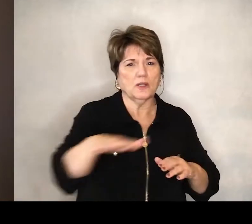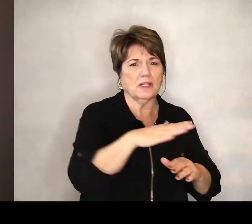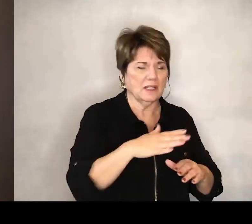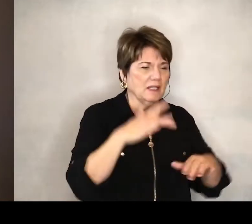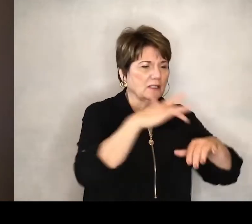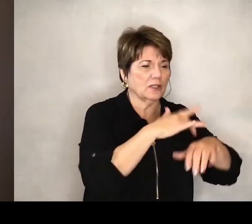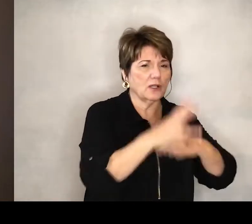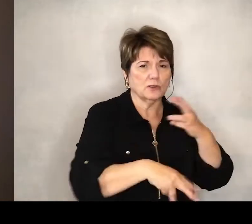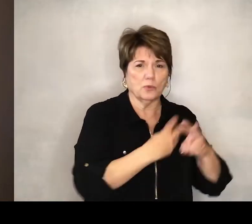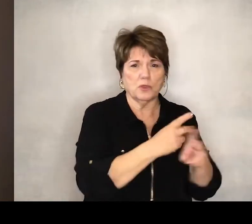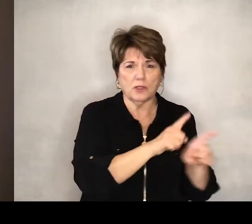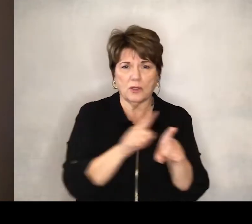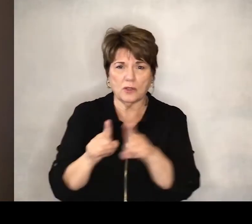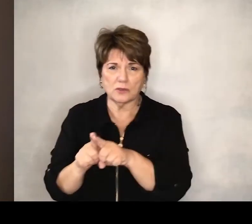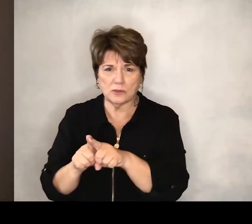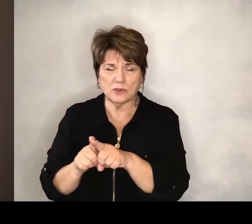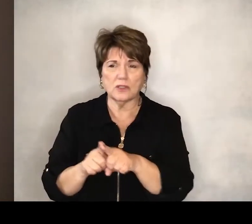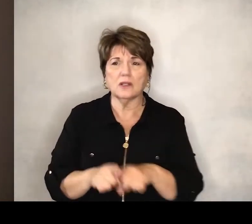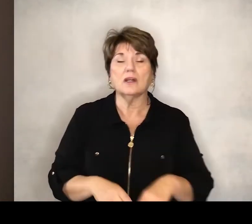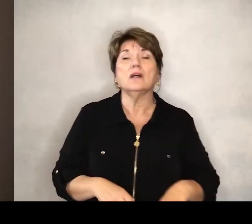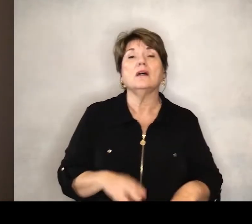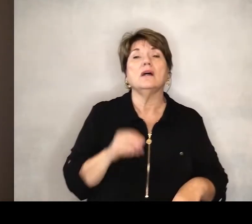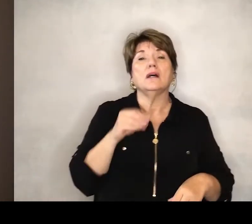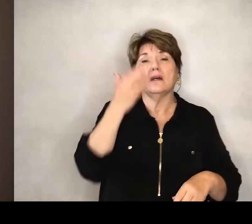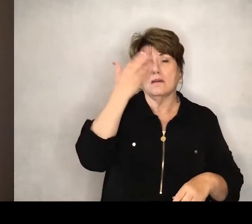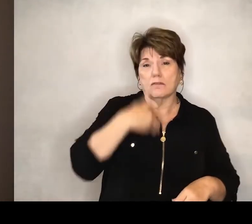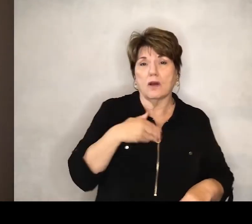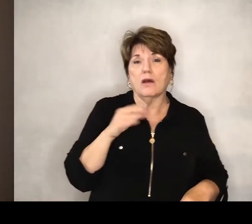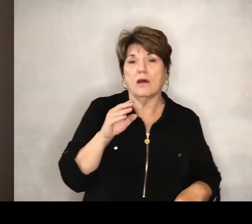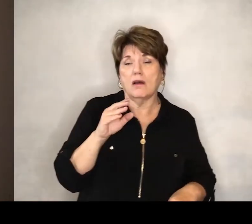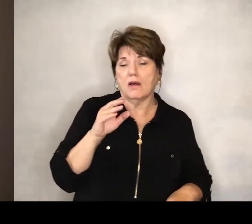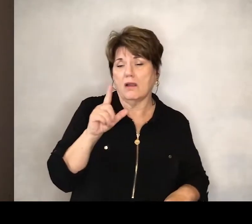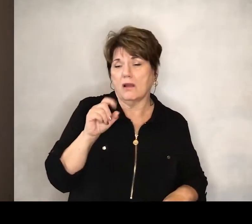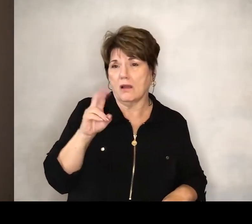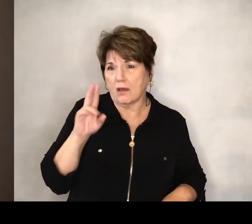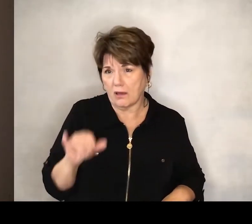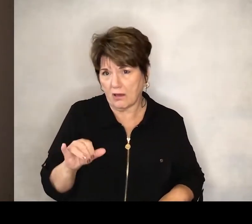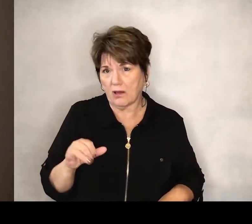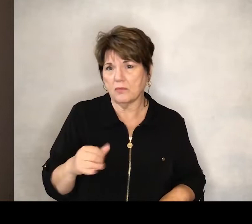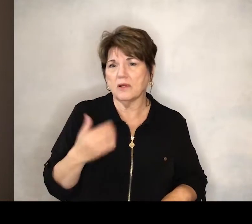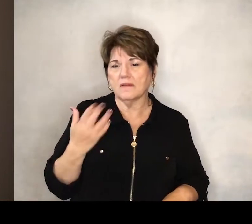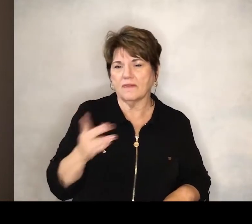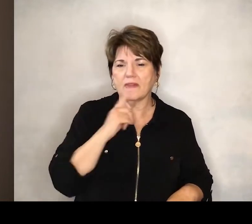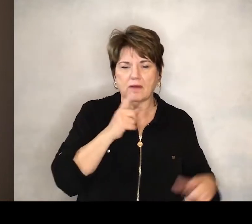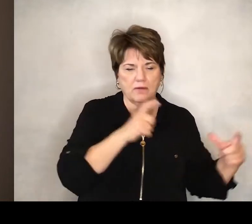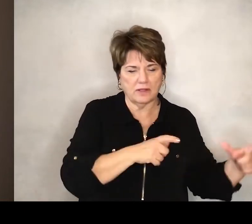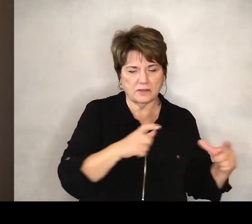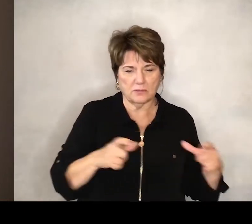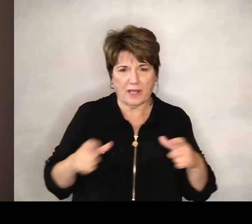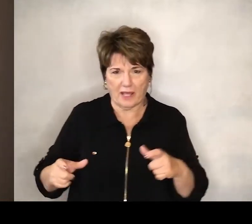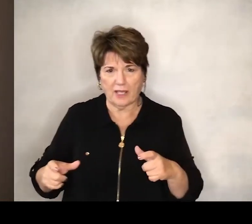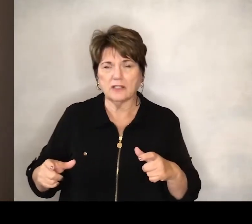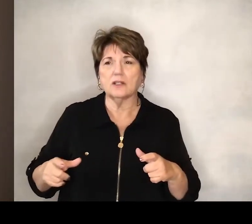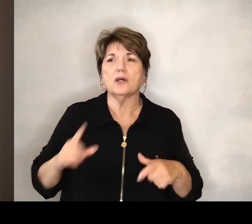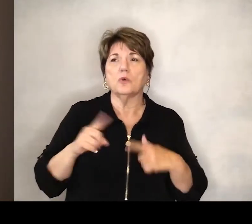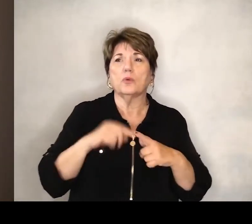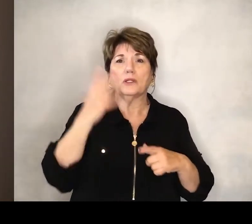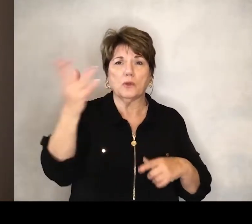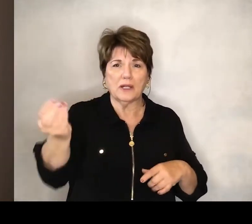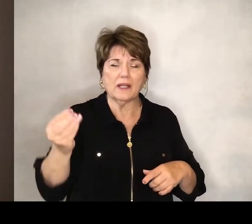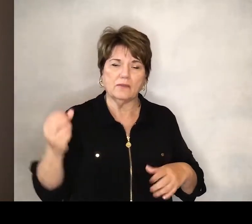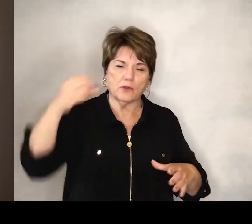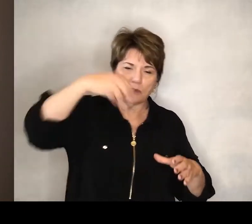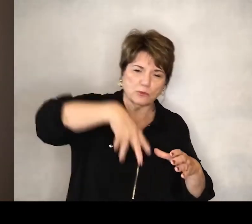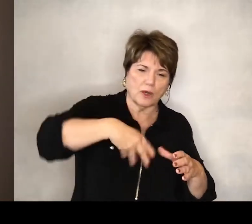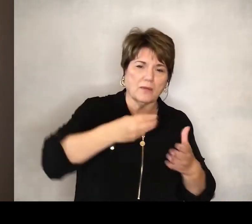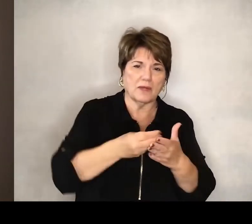large. So there are offering plates in the back. As you know, we can't pass anymore since COVID. On your way out, if you'd like to